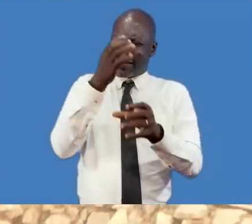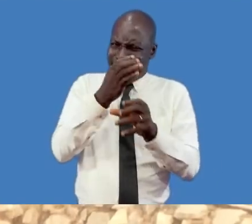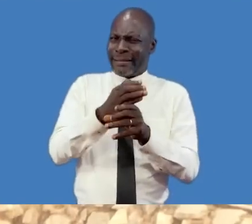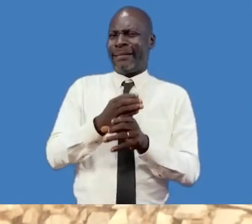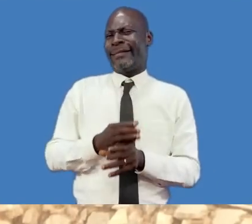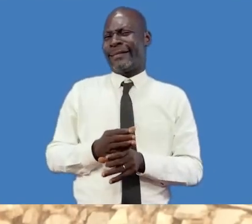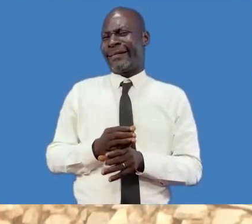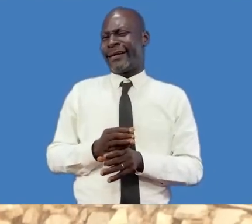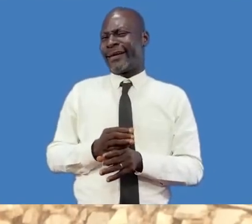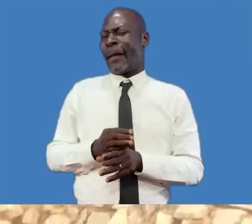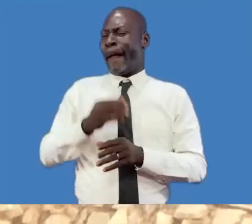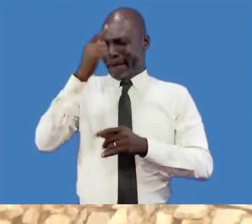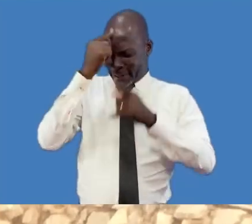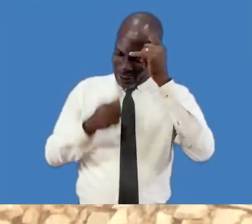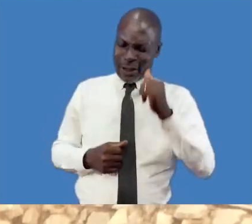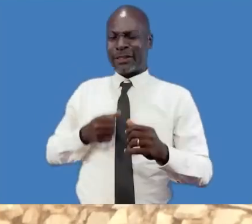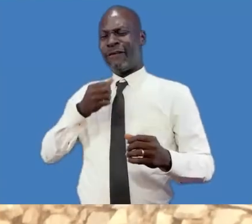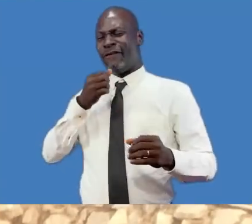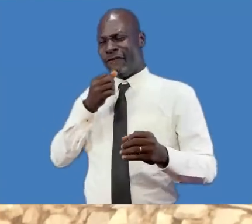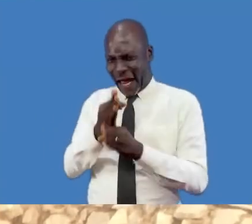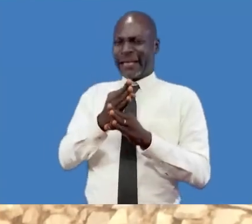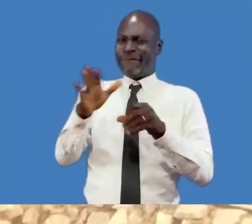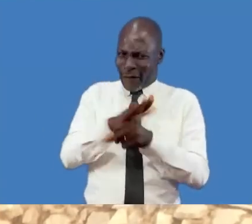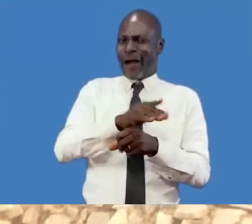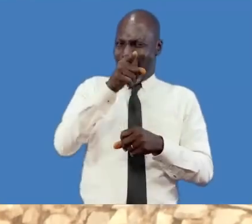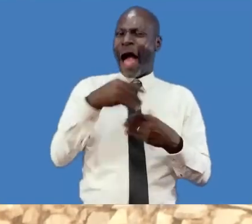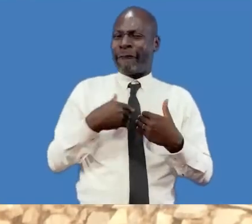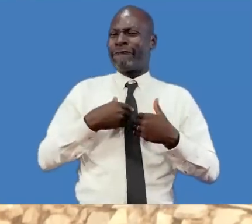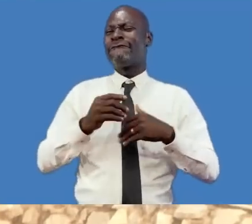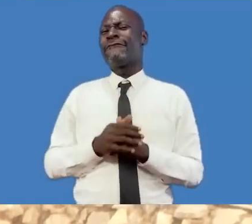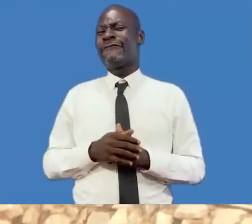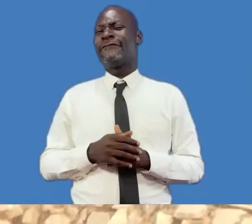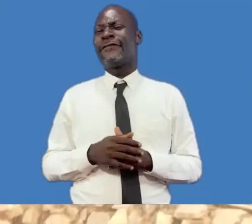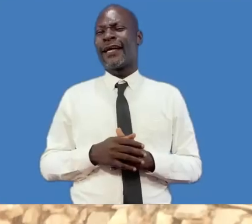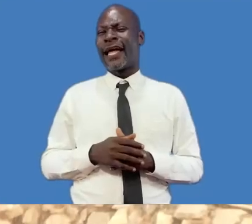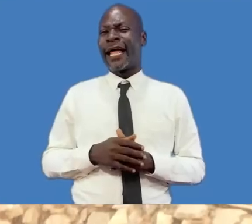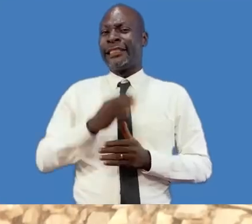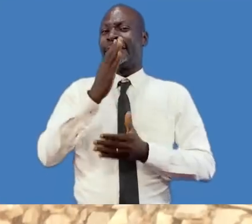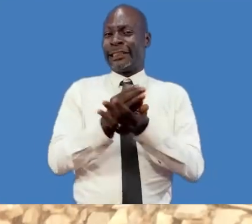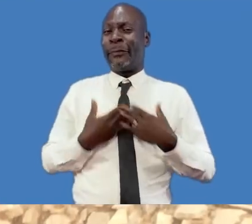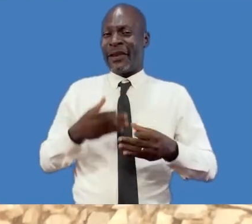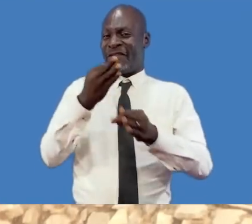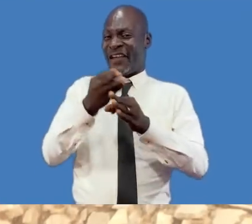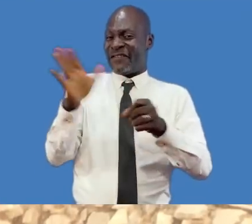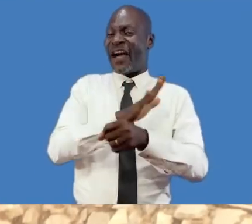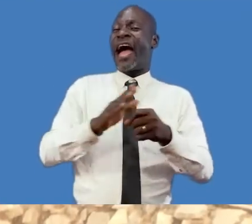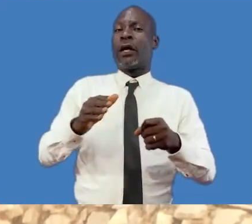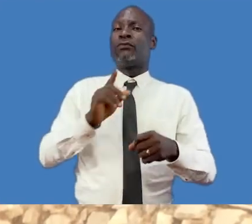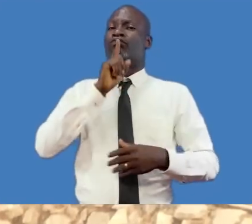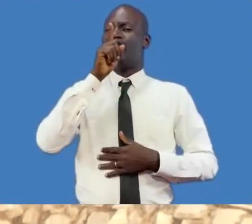kwan so. Ɛnam gyidie a ahyɛ wo ma no nti. Obi a gyidie ahyɛ ne ma no, ɔyɛ